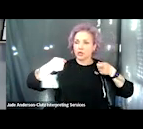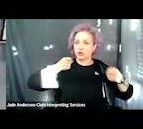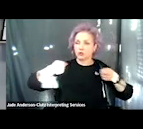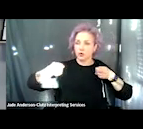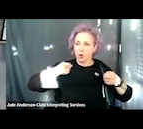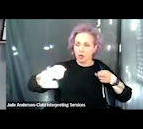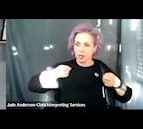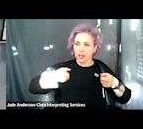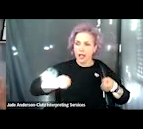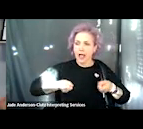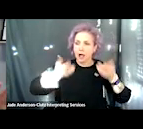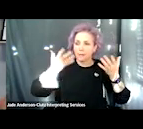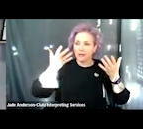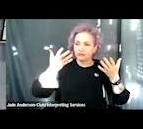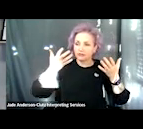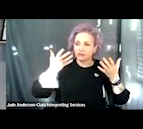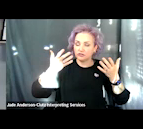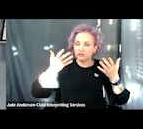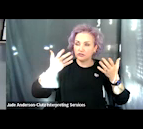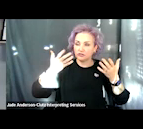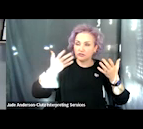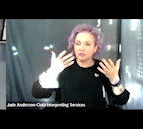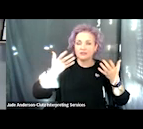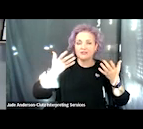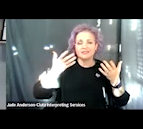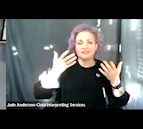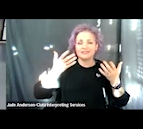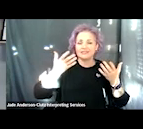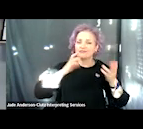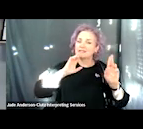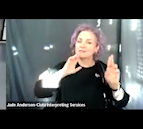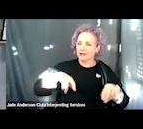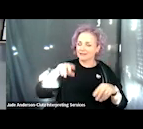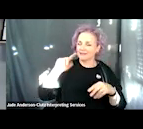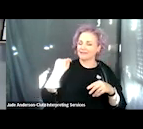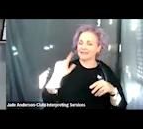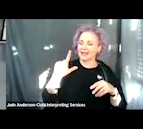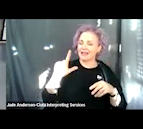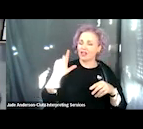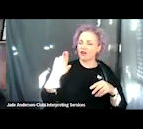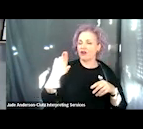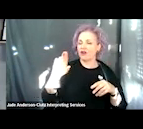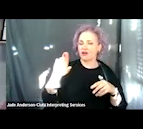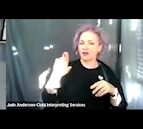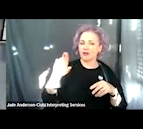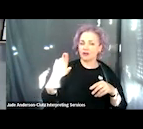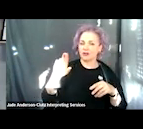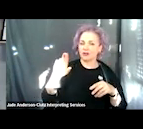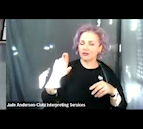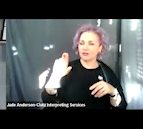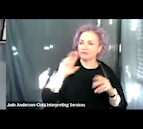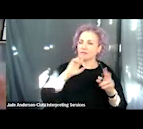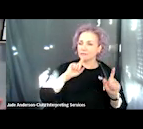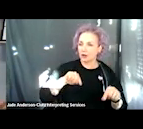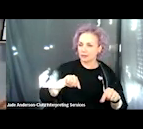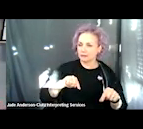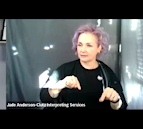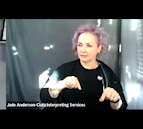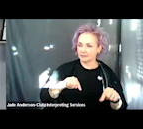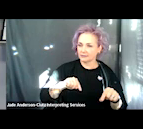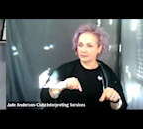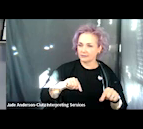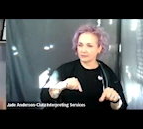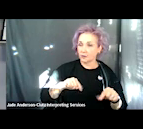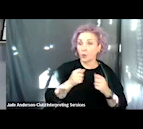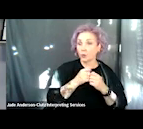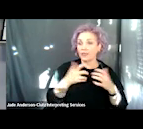there, risking sort of a different response across different animals. So what happens afterwards? The animals are born